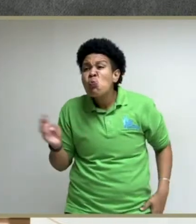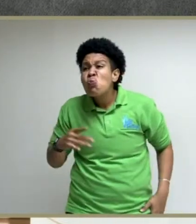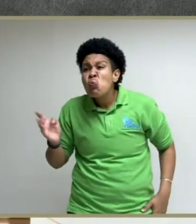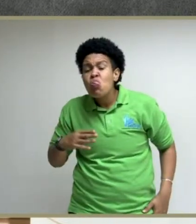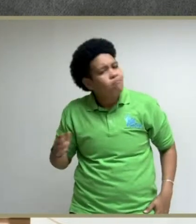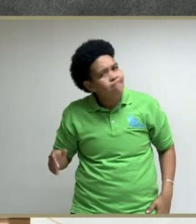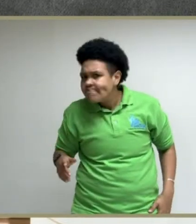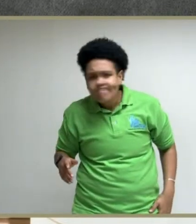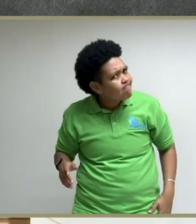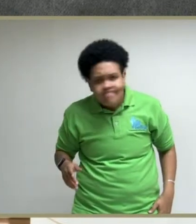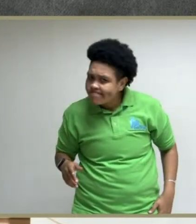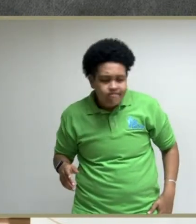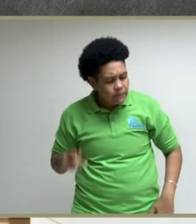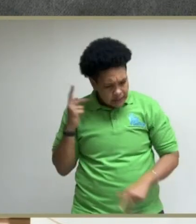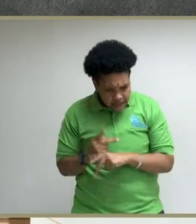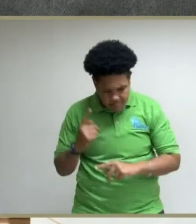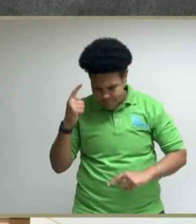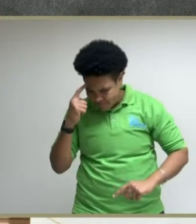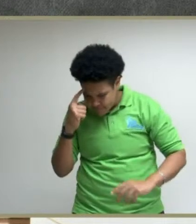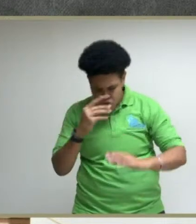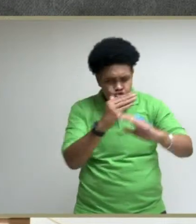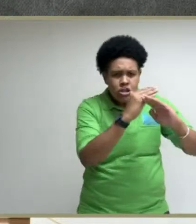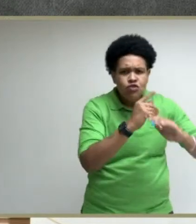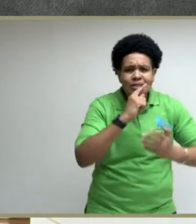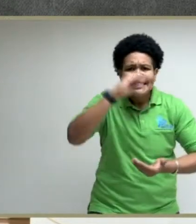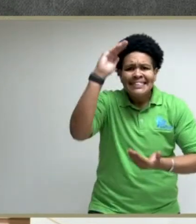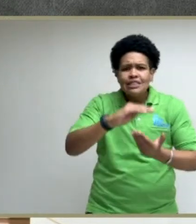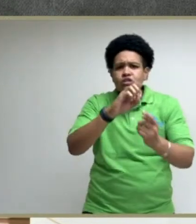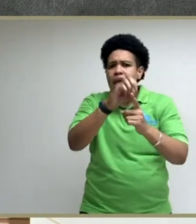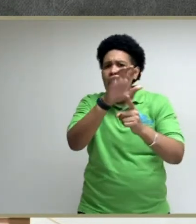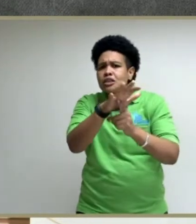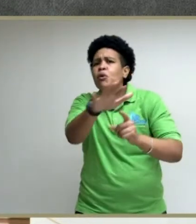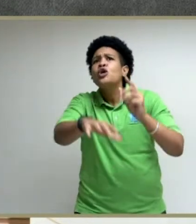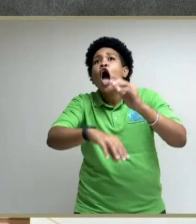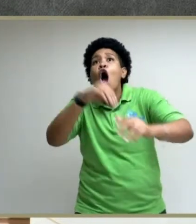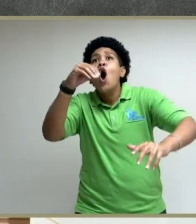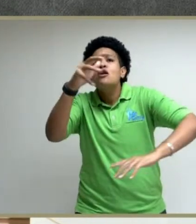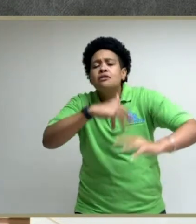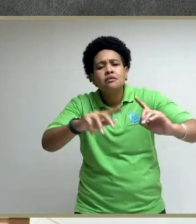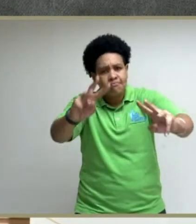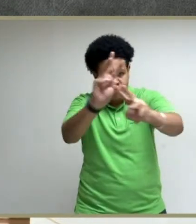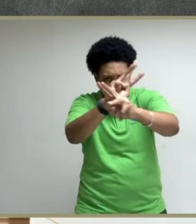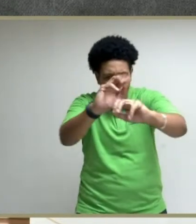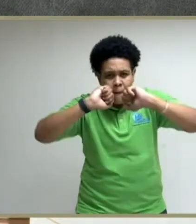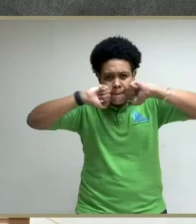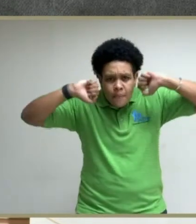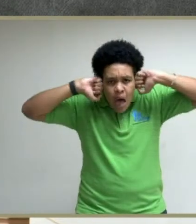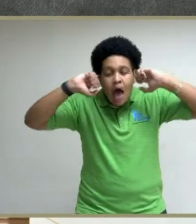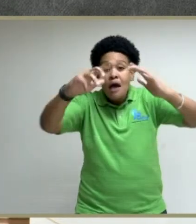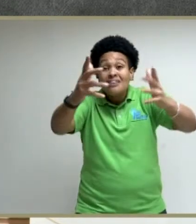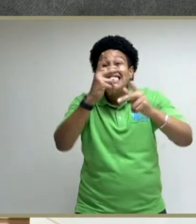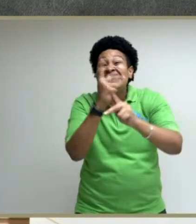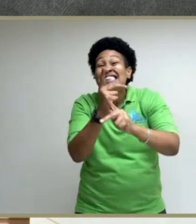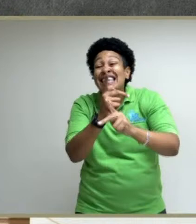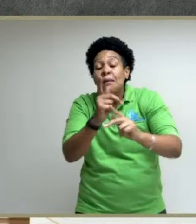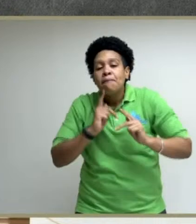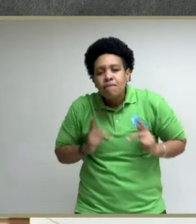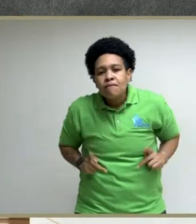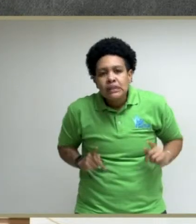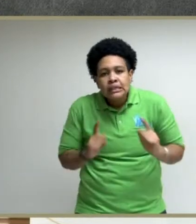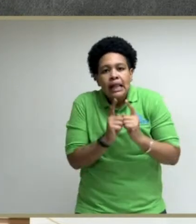to maintain our restrictions, we decrease exposure, we wear our mask, we keep